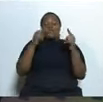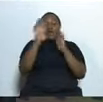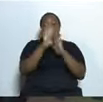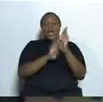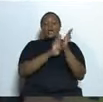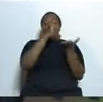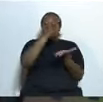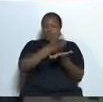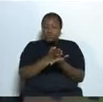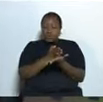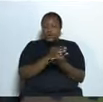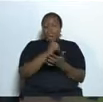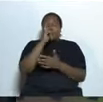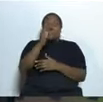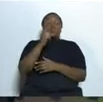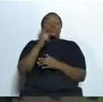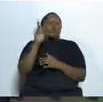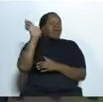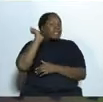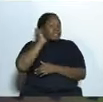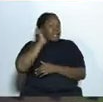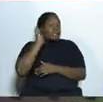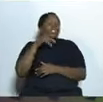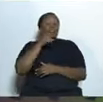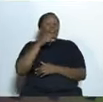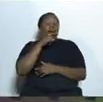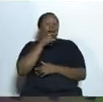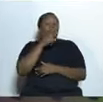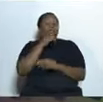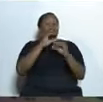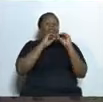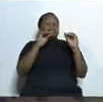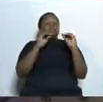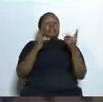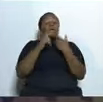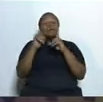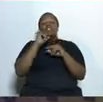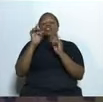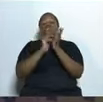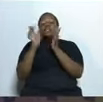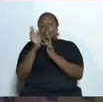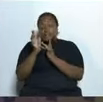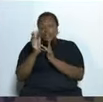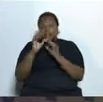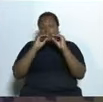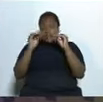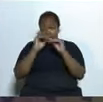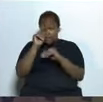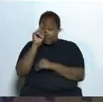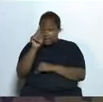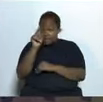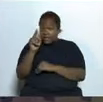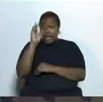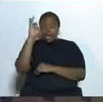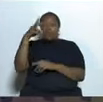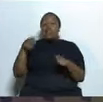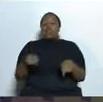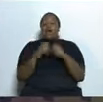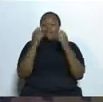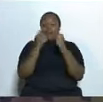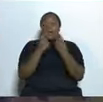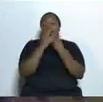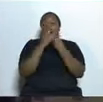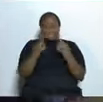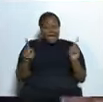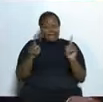away, a listening to man's teachings rather than Jesus' teachings. That falling away is going to come, that apostasy. And that